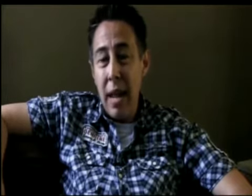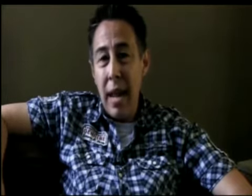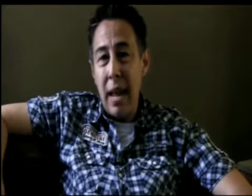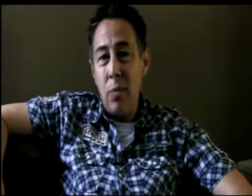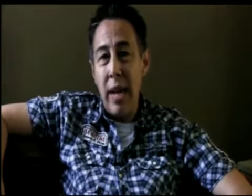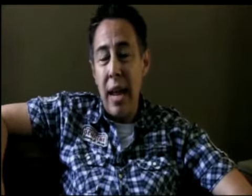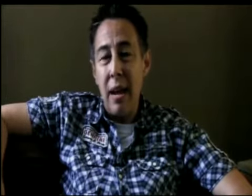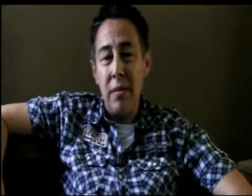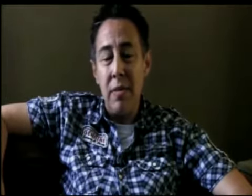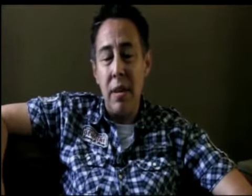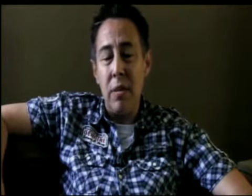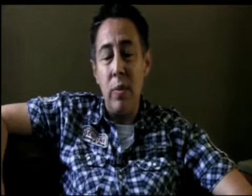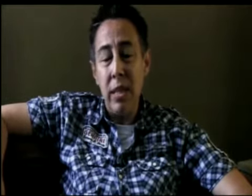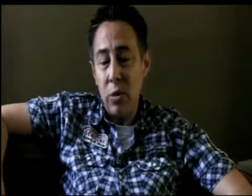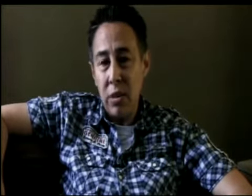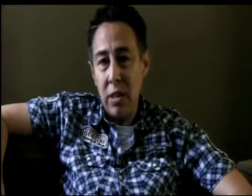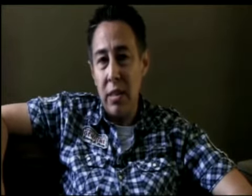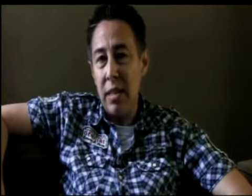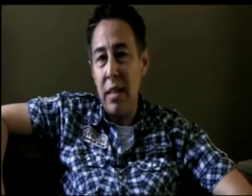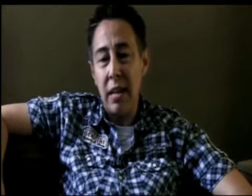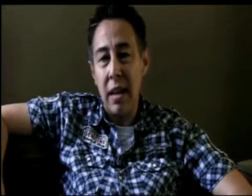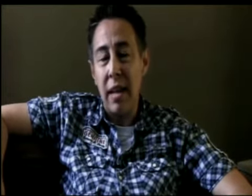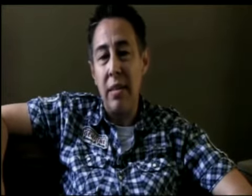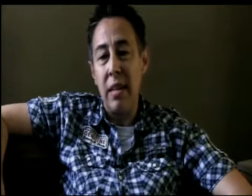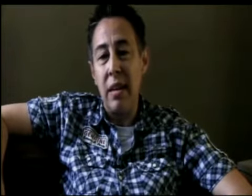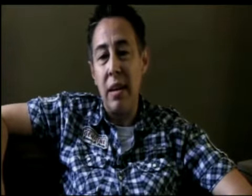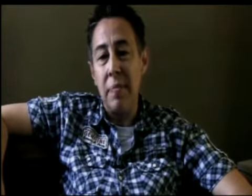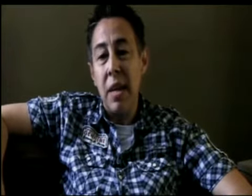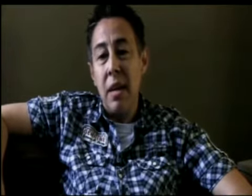pain, and we have the resources and